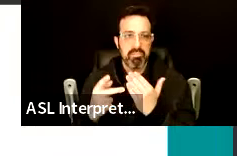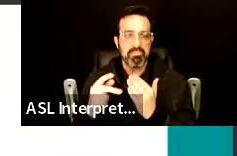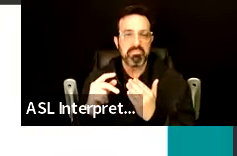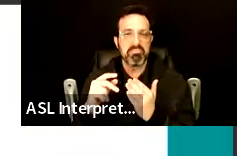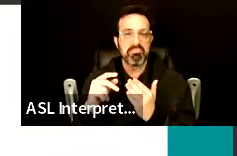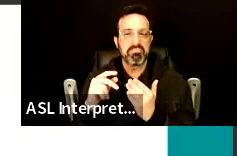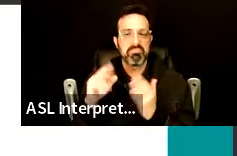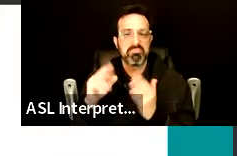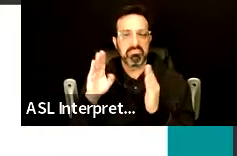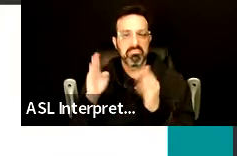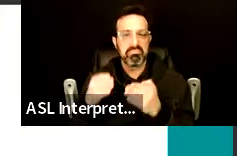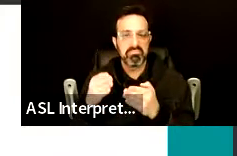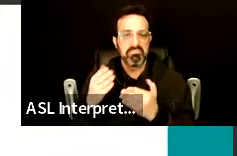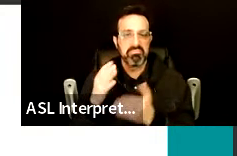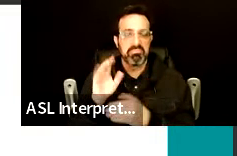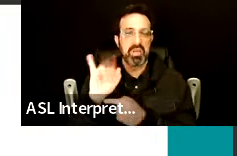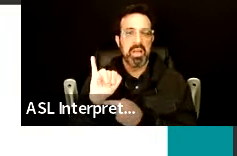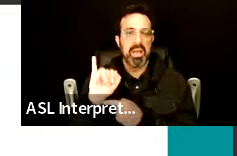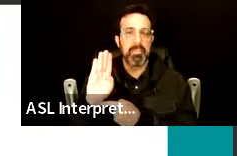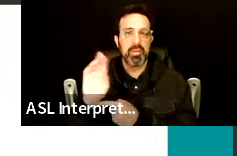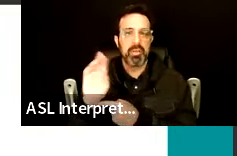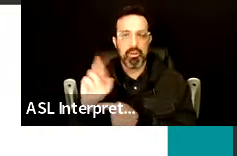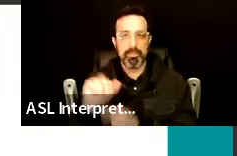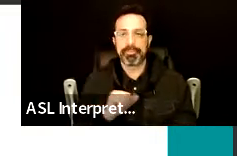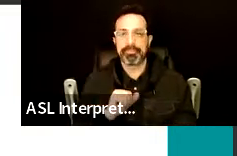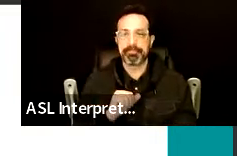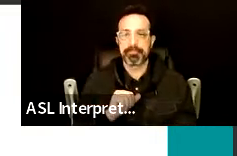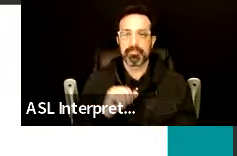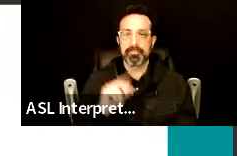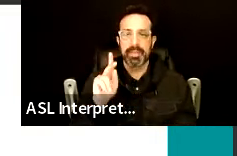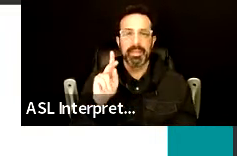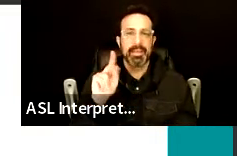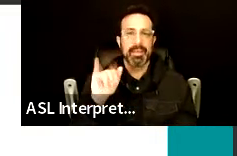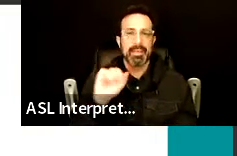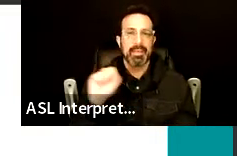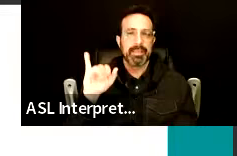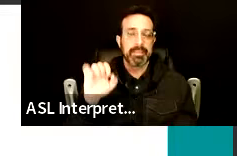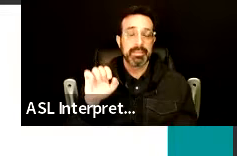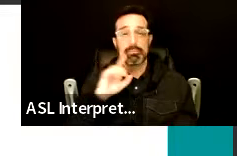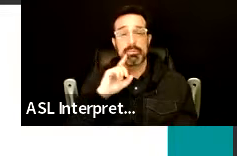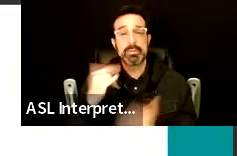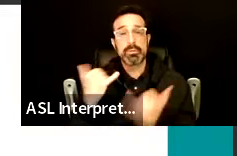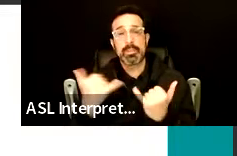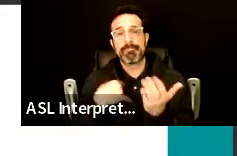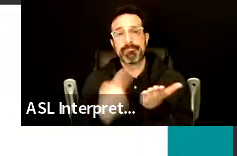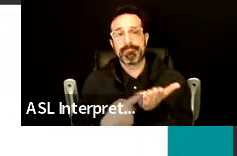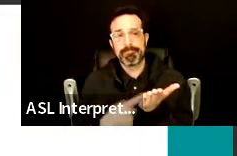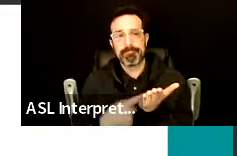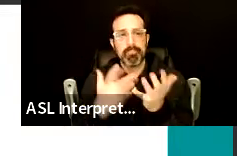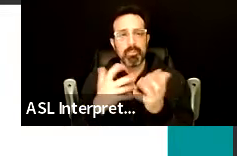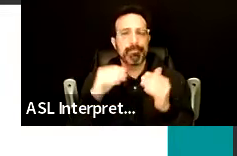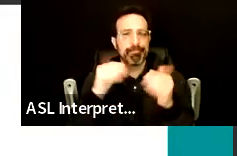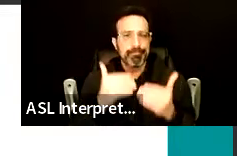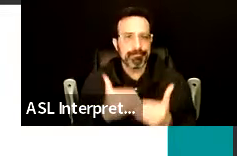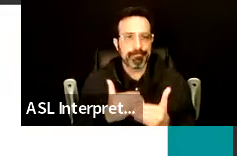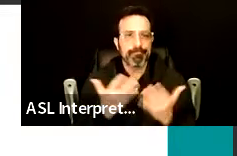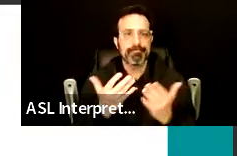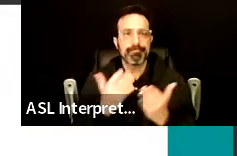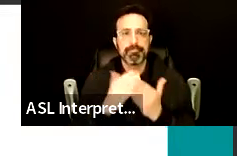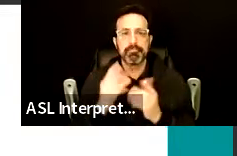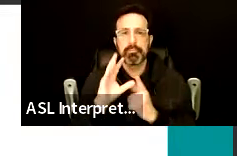So we were going to talk to you guys today about really intending to give some introduction to